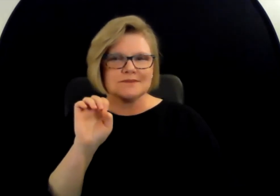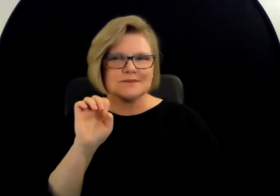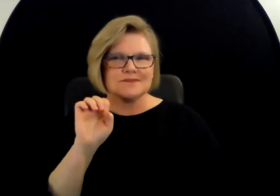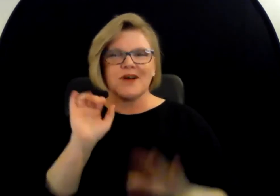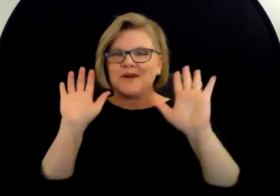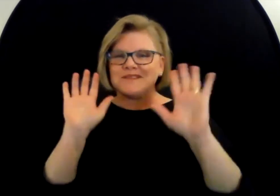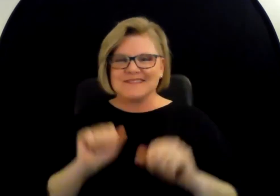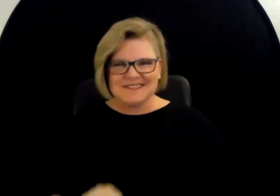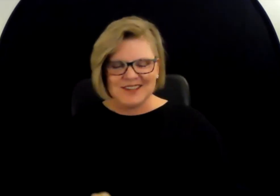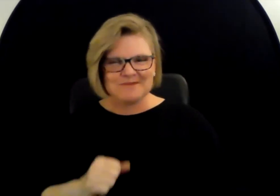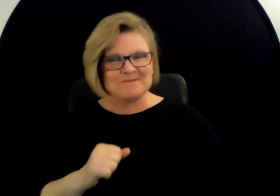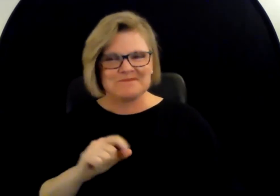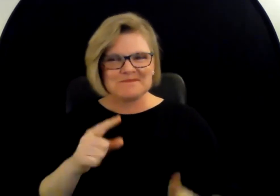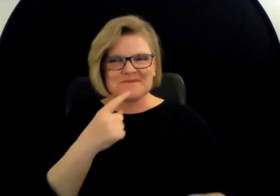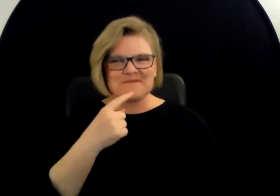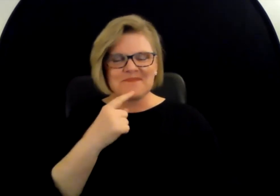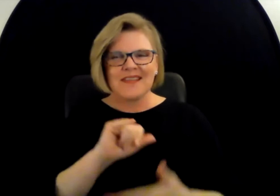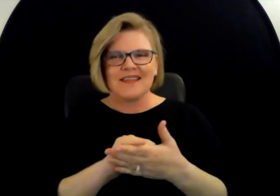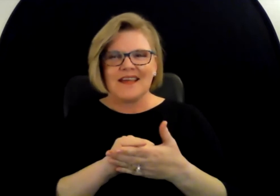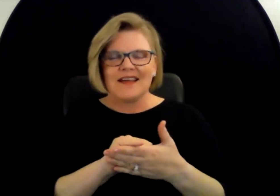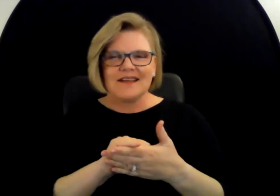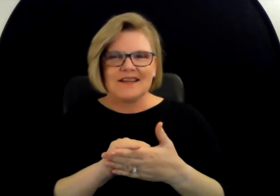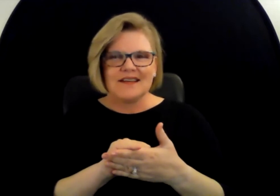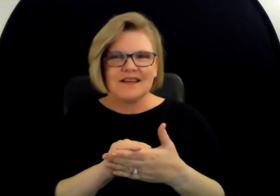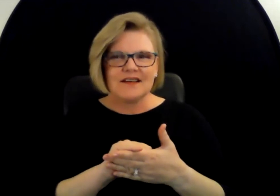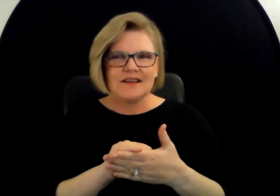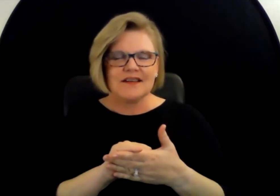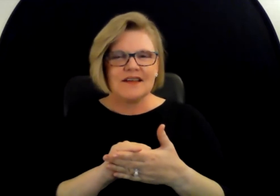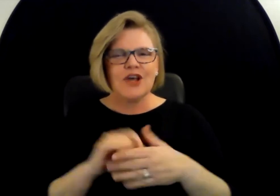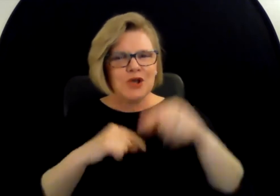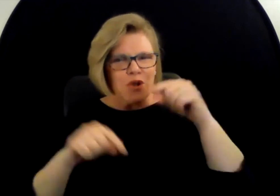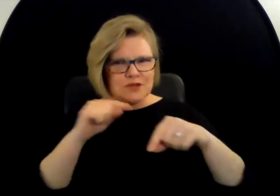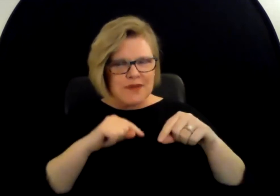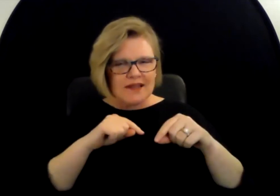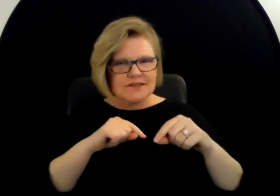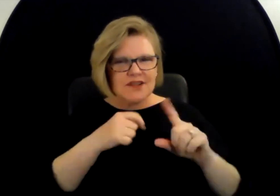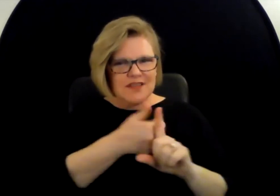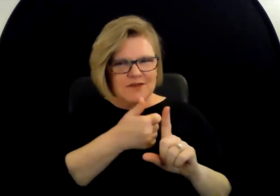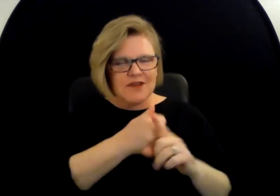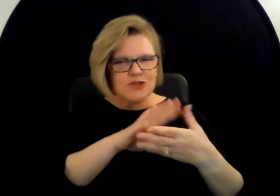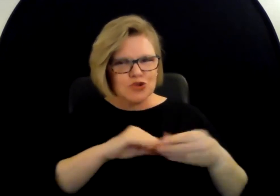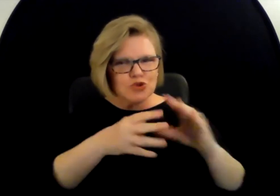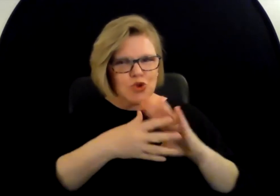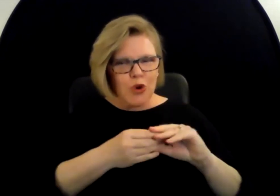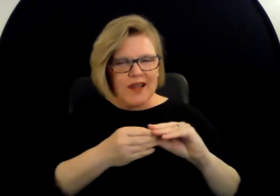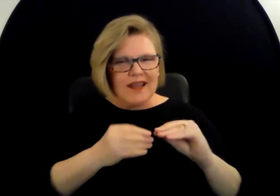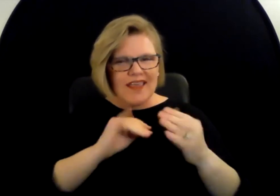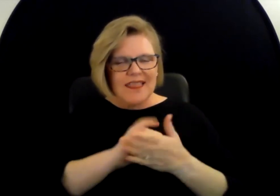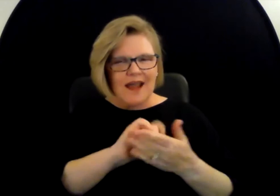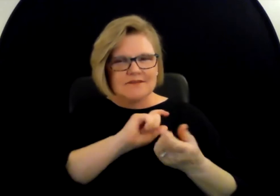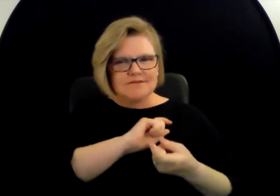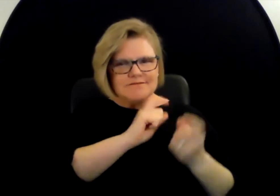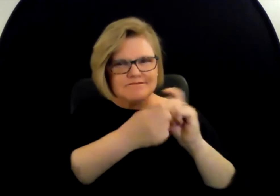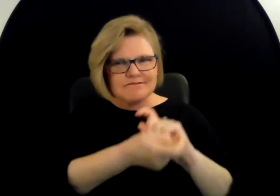Okay, there we go. I was saying that it goes back to the story of that person and the evolution and getting to know them and